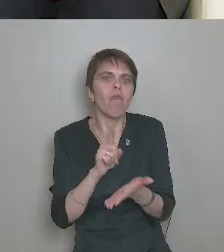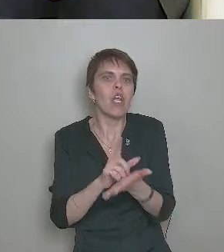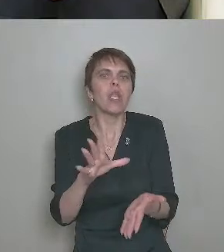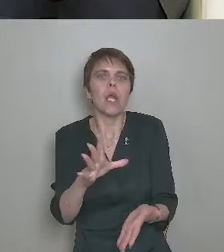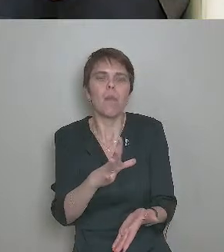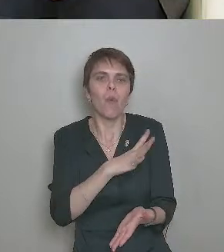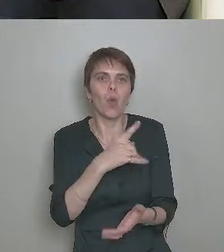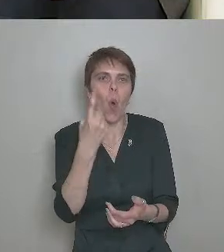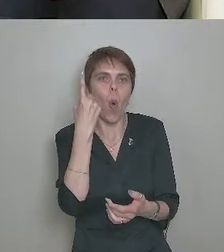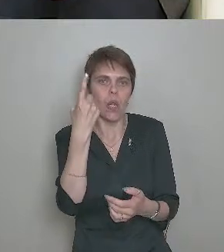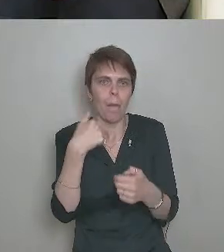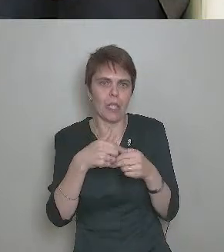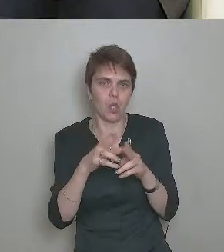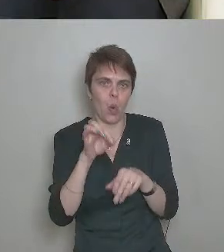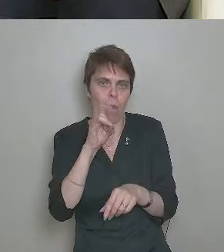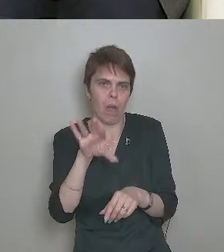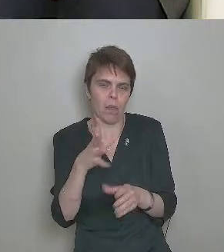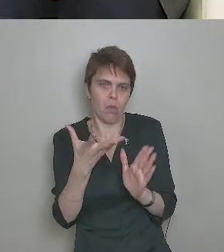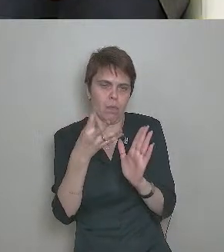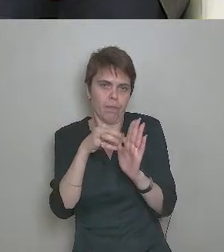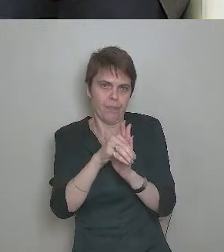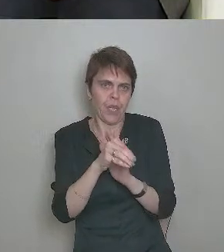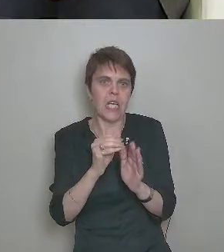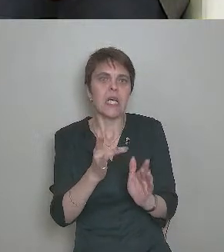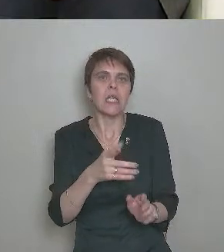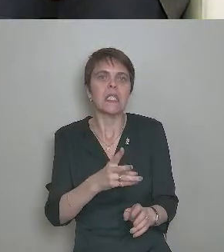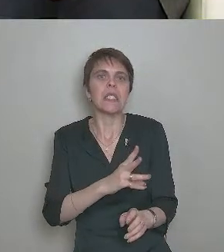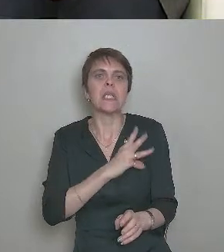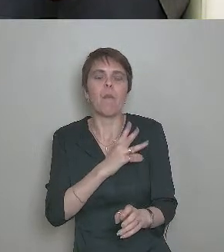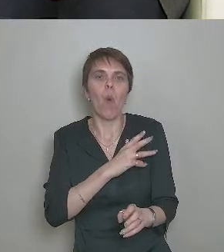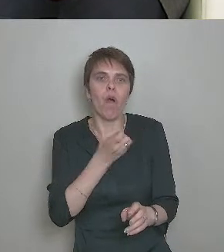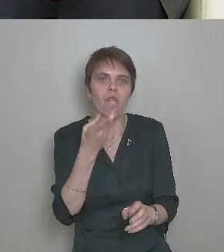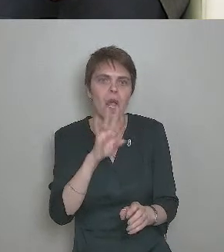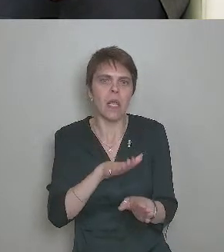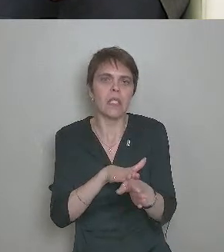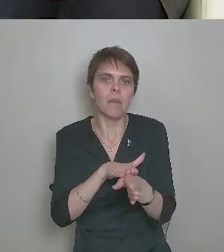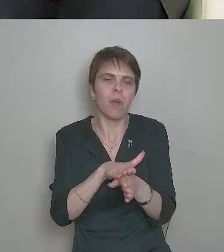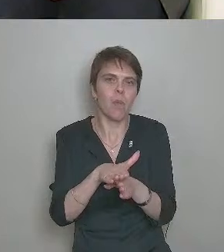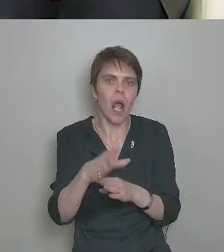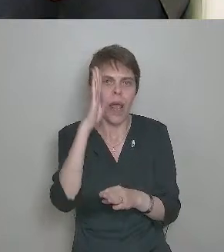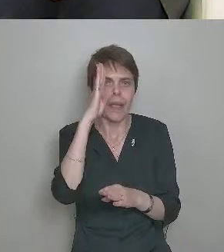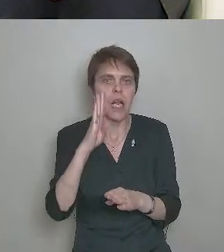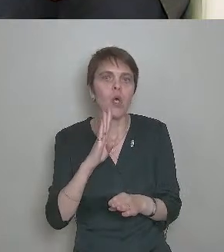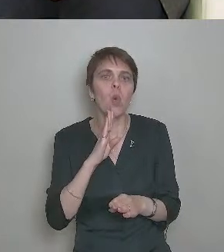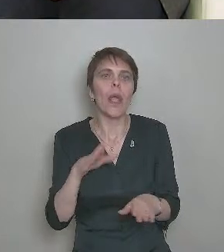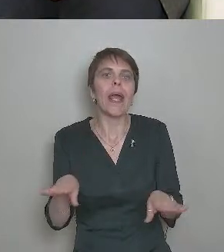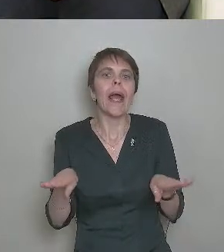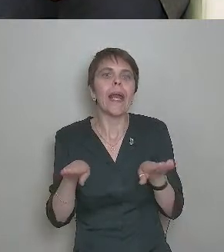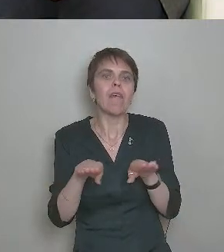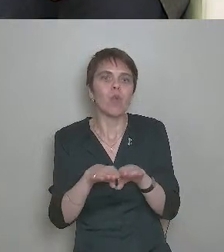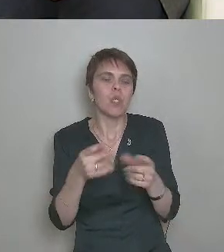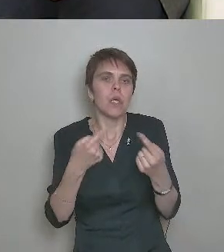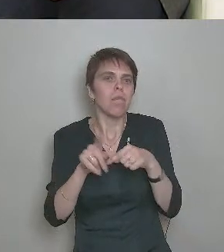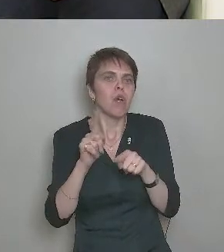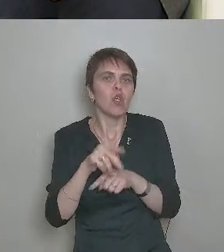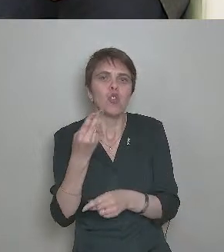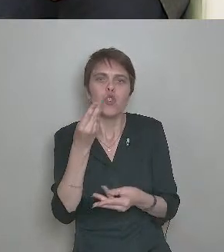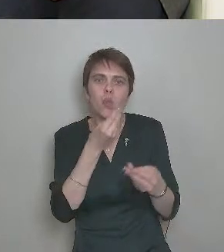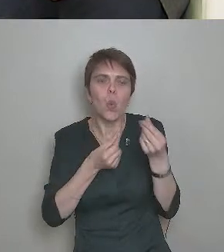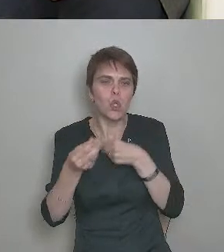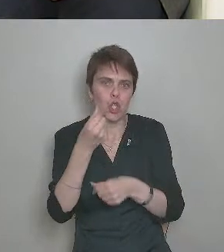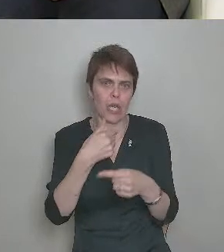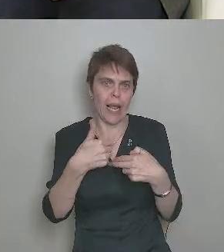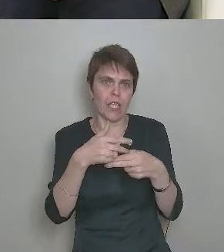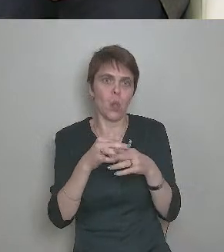They shouldn't be the only incentive to secure